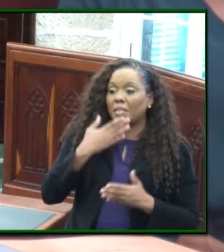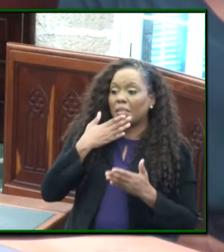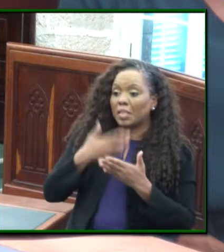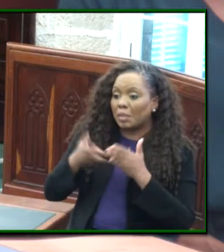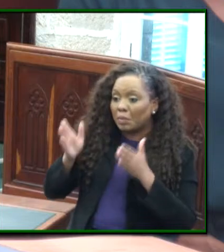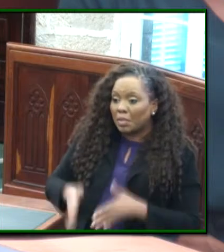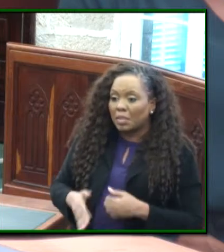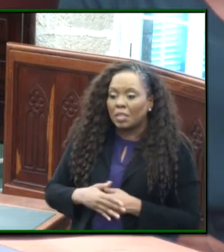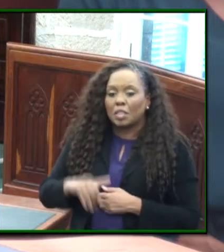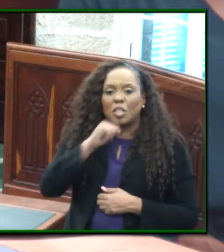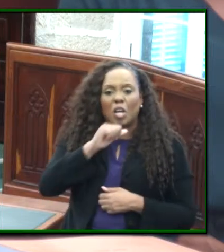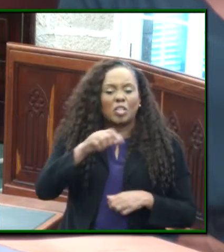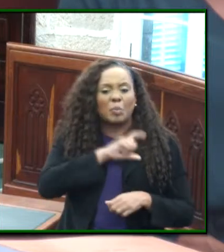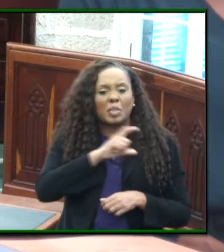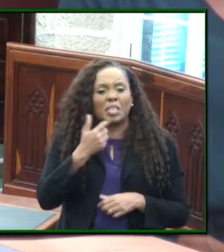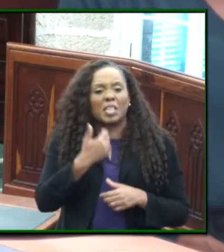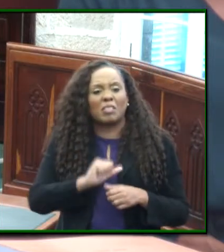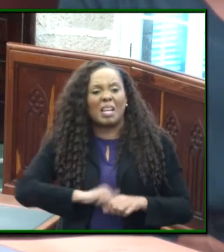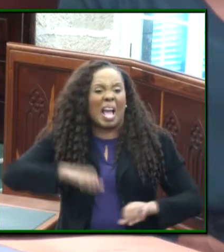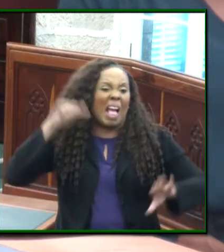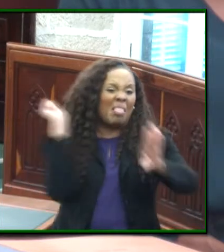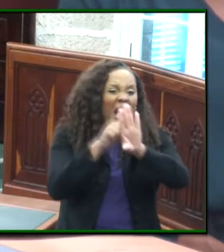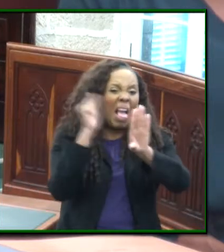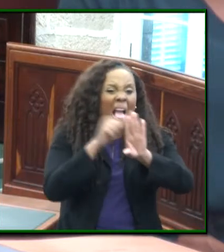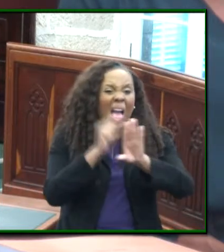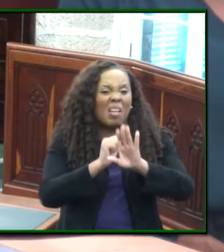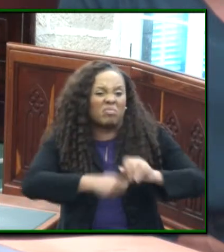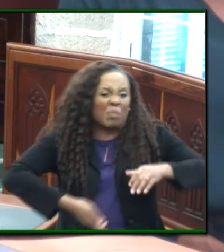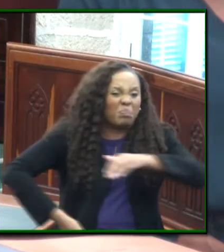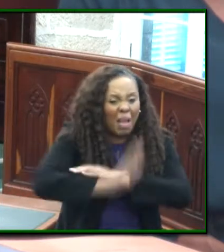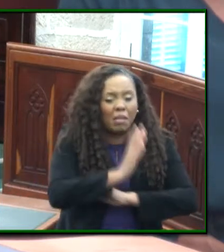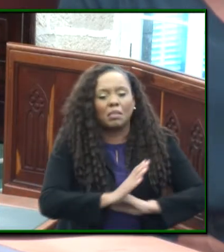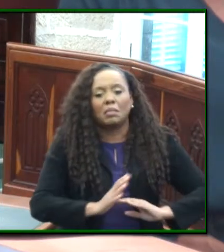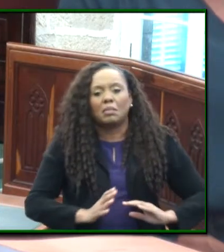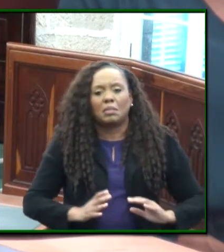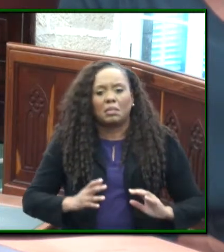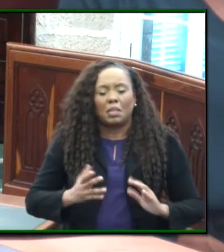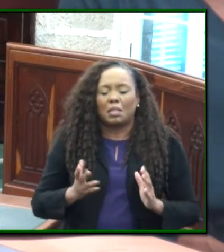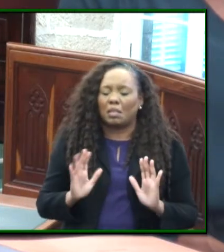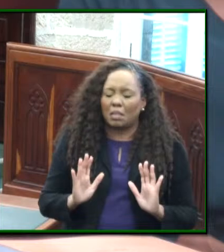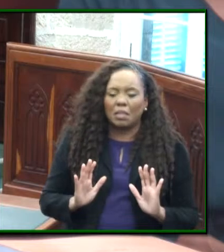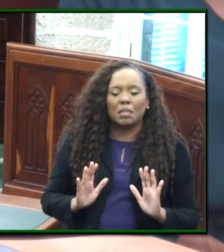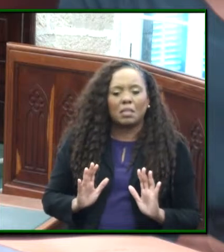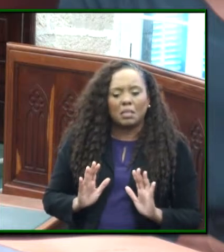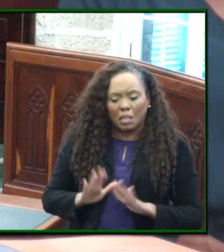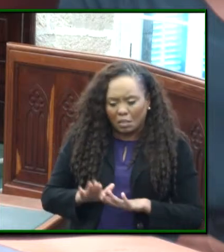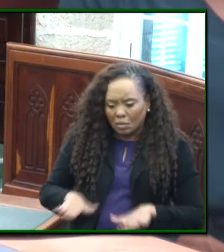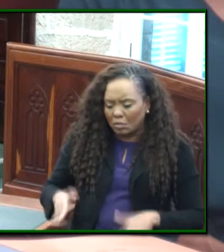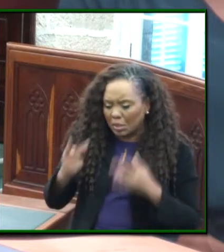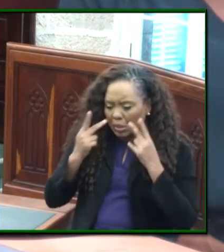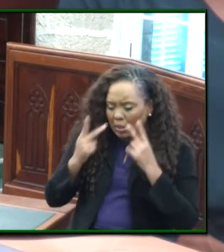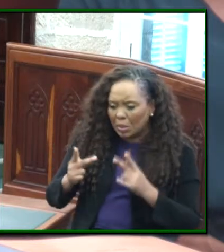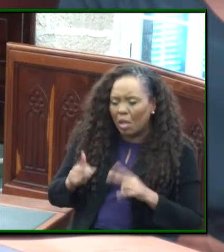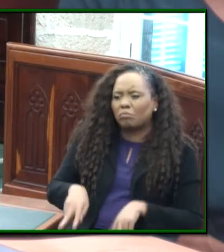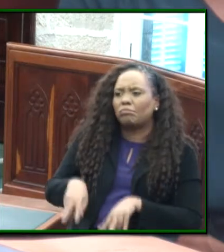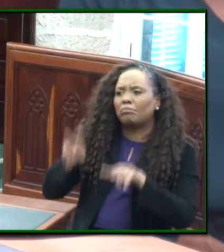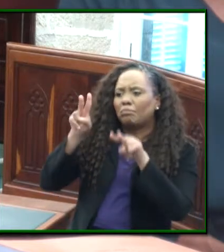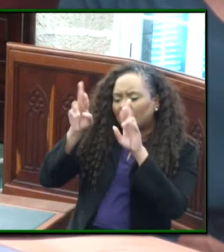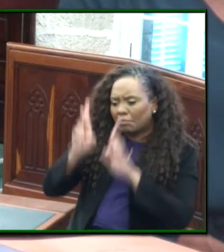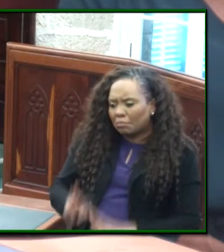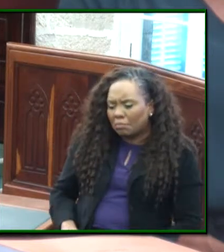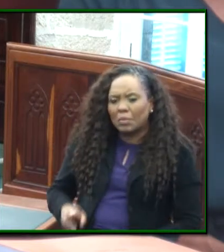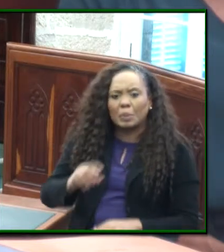your brother, right? So I think it's a great idea, it's a great way to bridge that gap, and I'm wondering what is the current status of